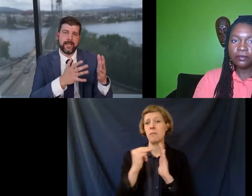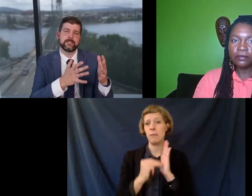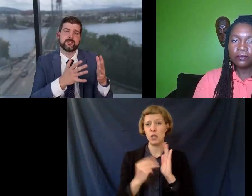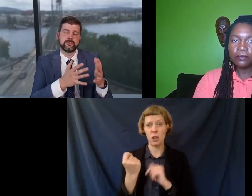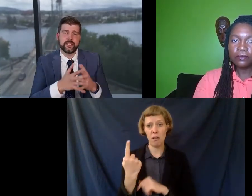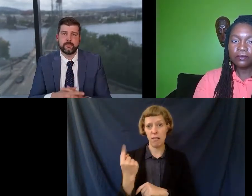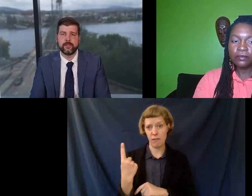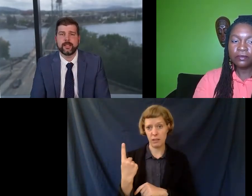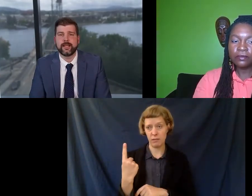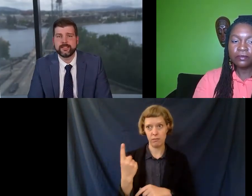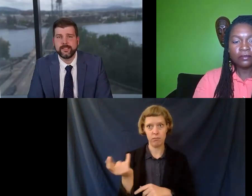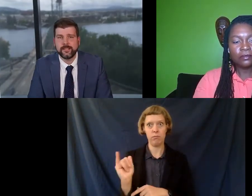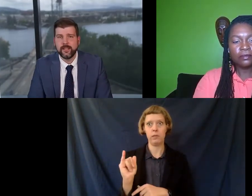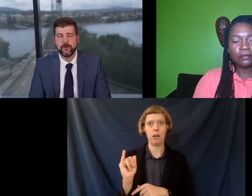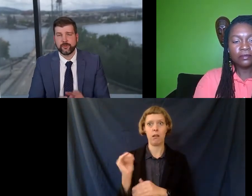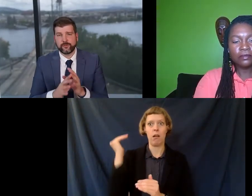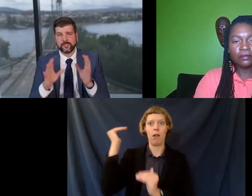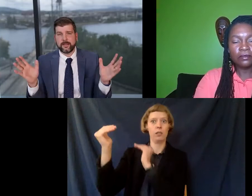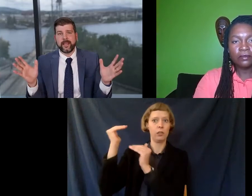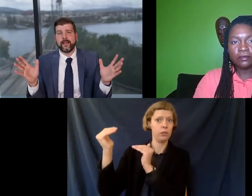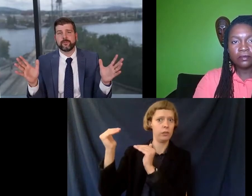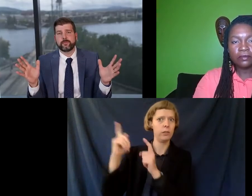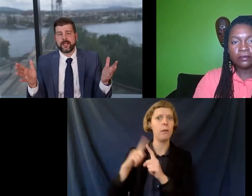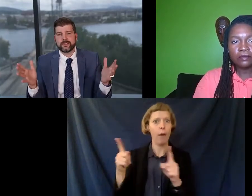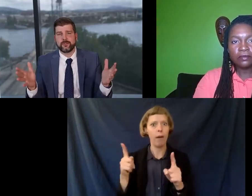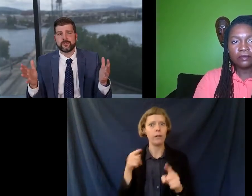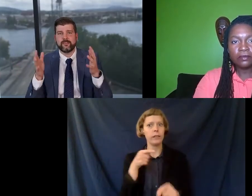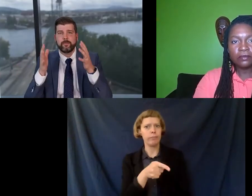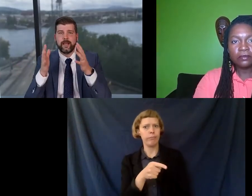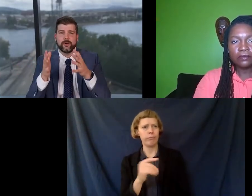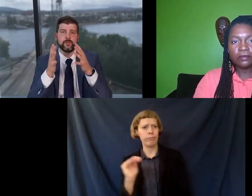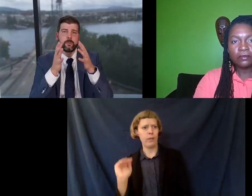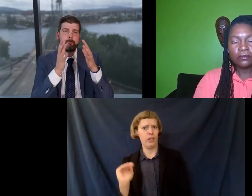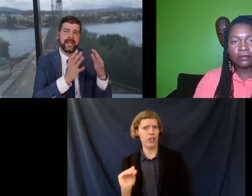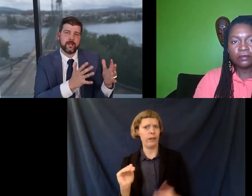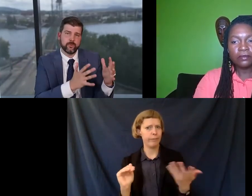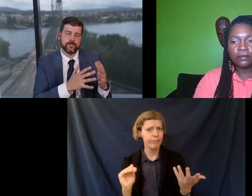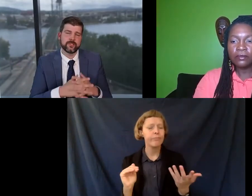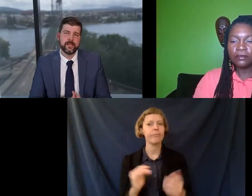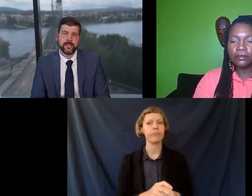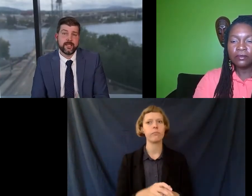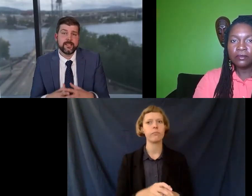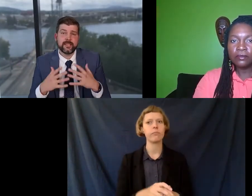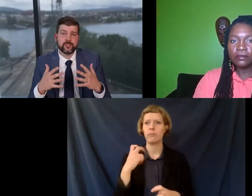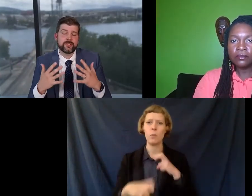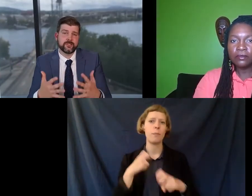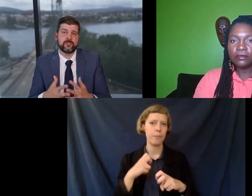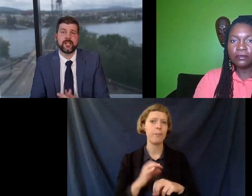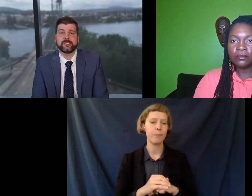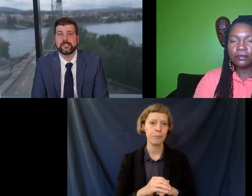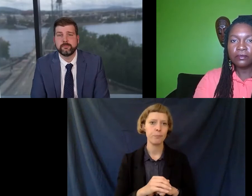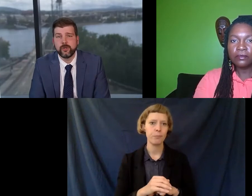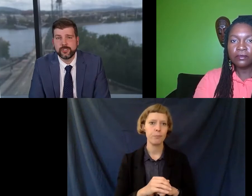the passage of Senate Bill 819, for the first time ever, prosecutors have a power to look backwards and, in the interest